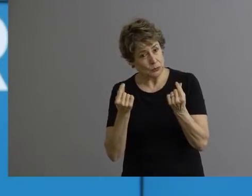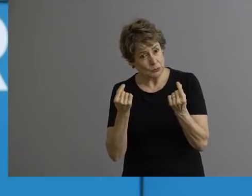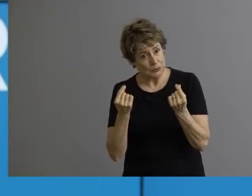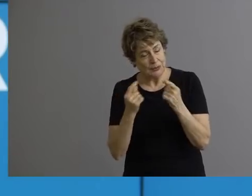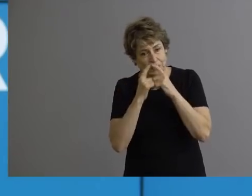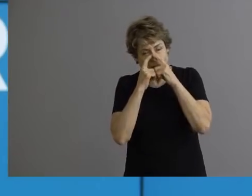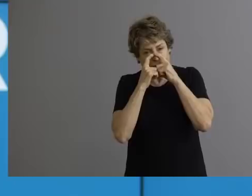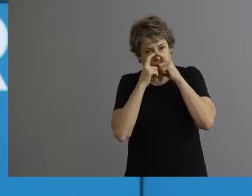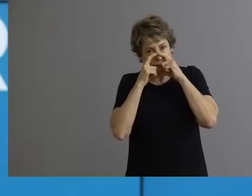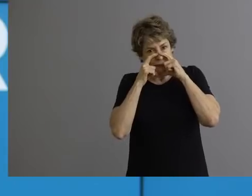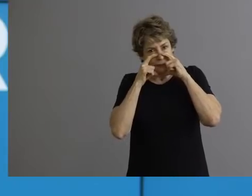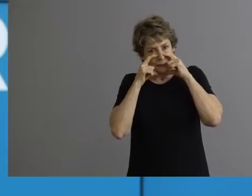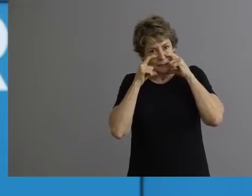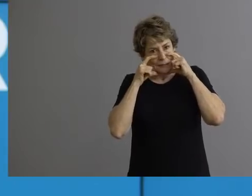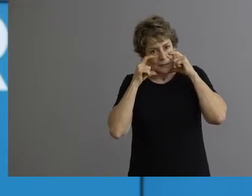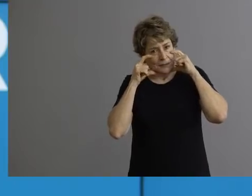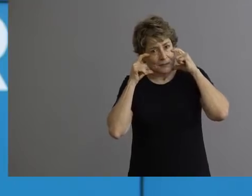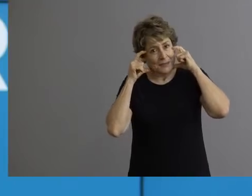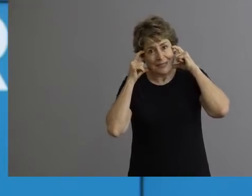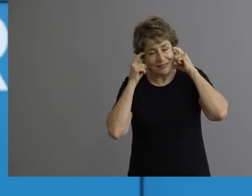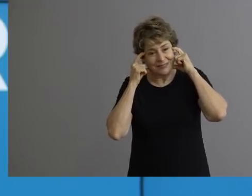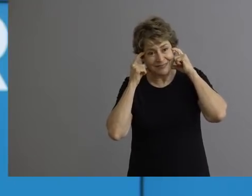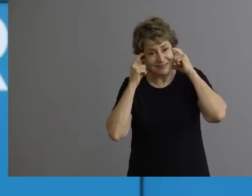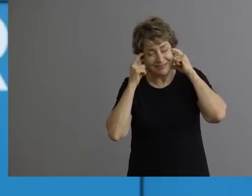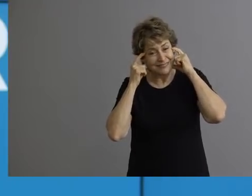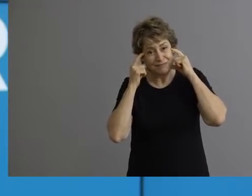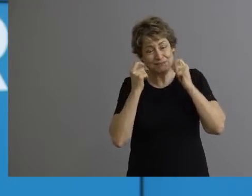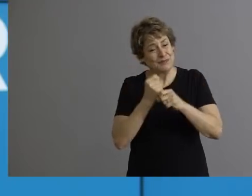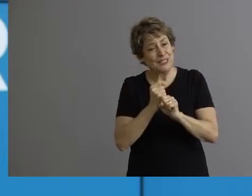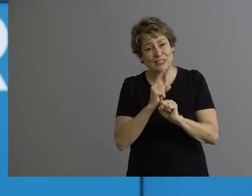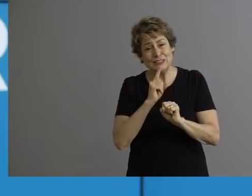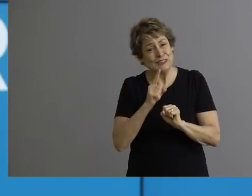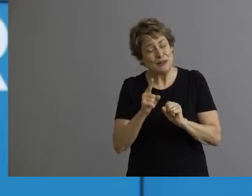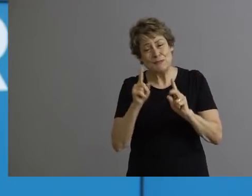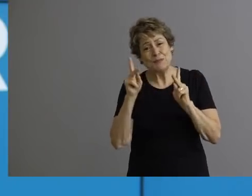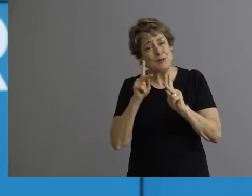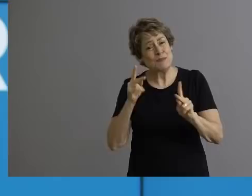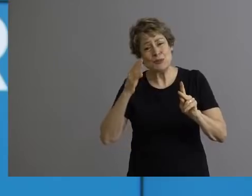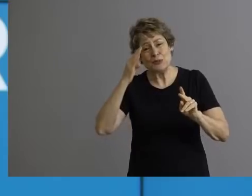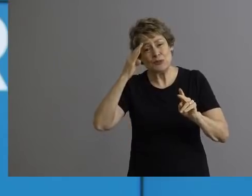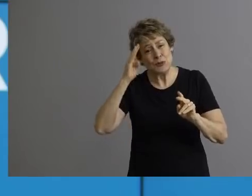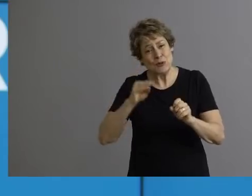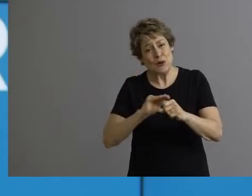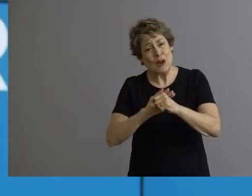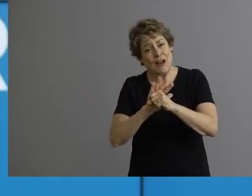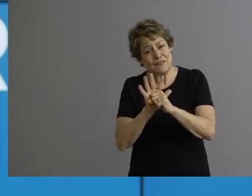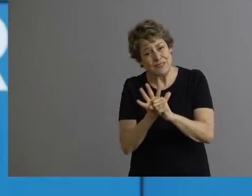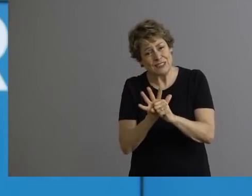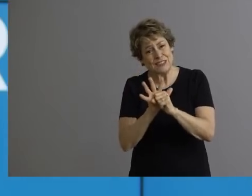certain that people know that the virus is widespread, and by personal decisions, you can